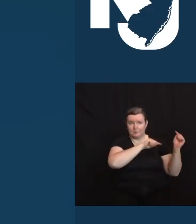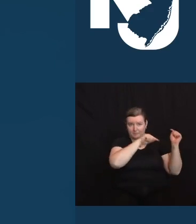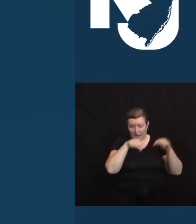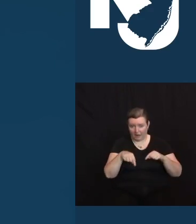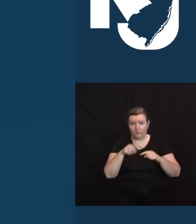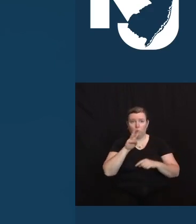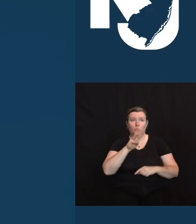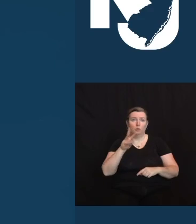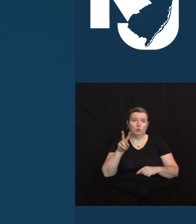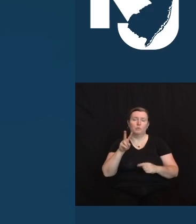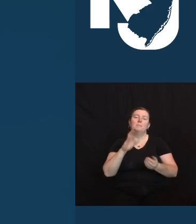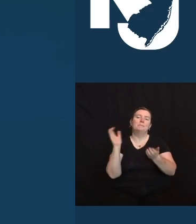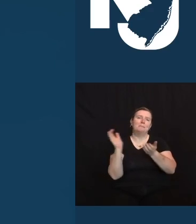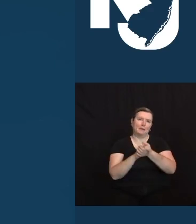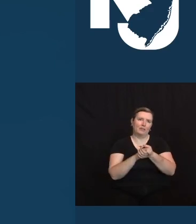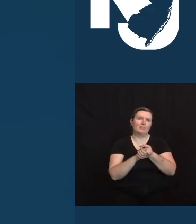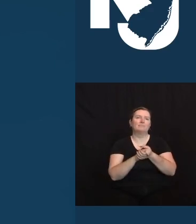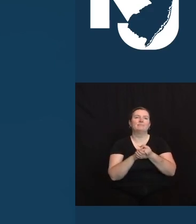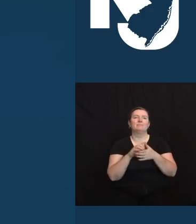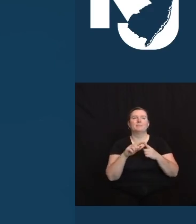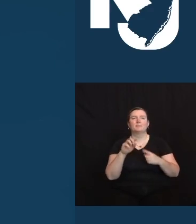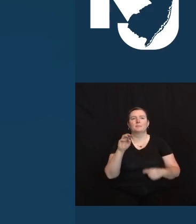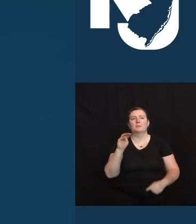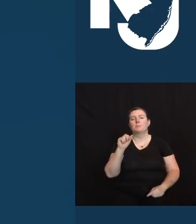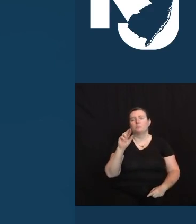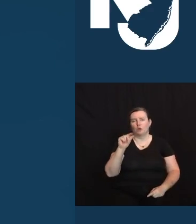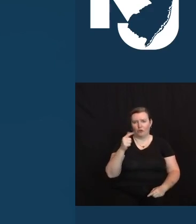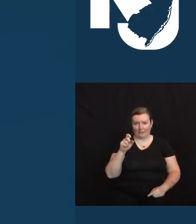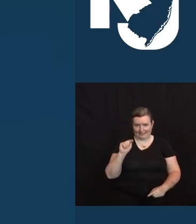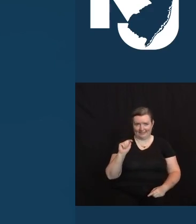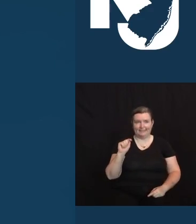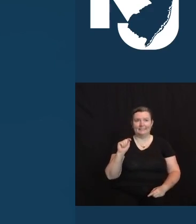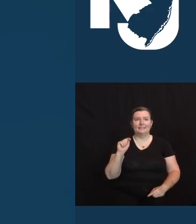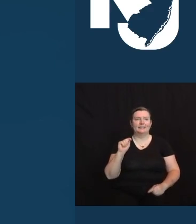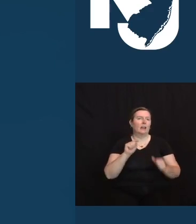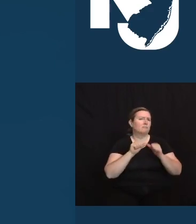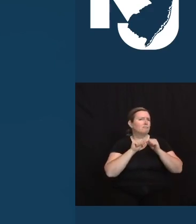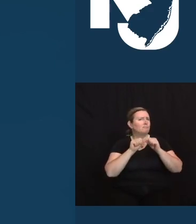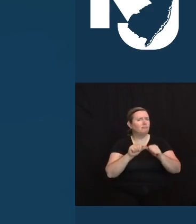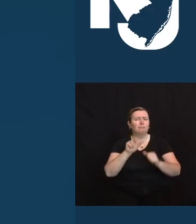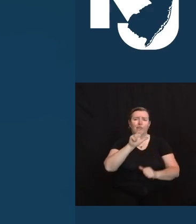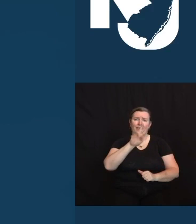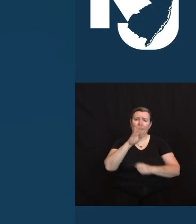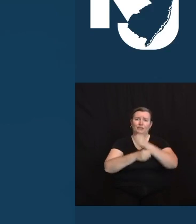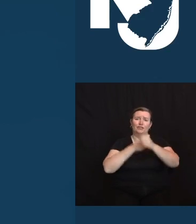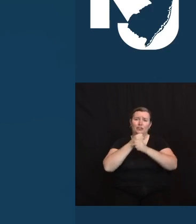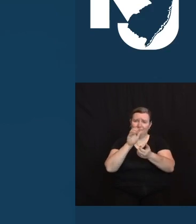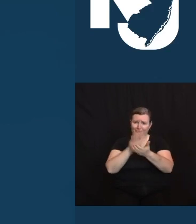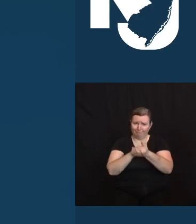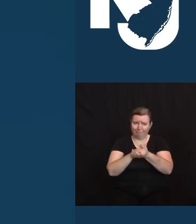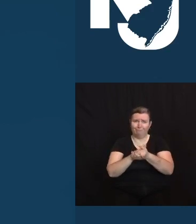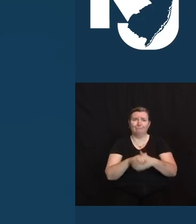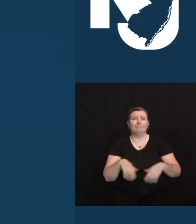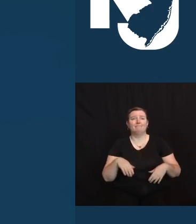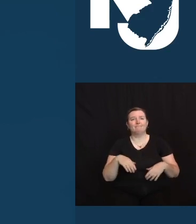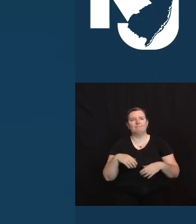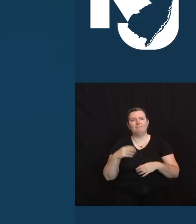and they would raise a family and be an inseparable couple for the next 34 years before her untimely passing